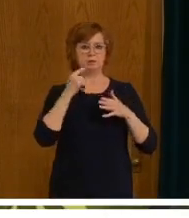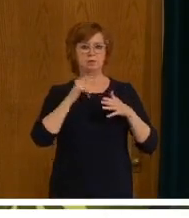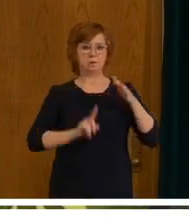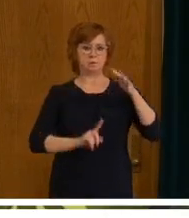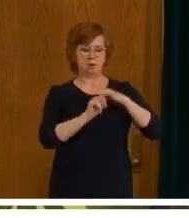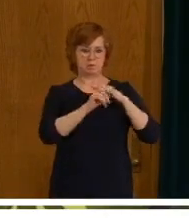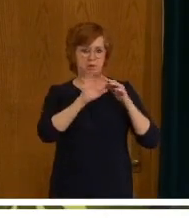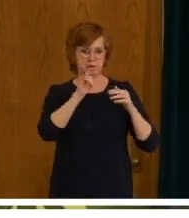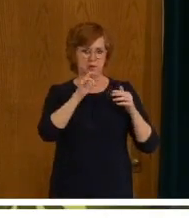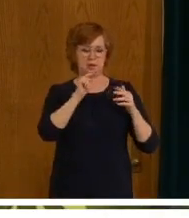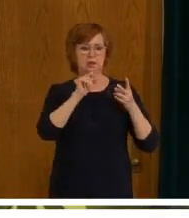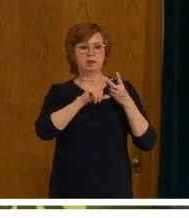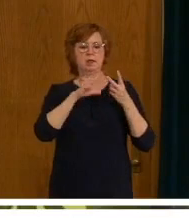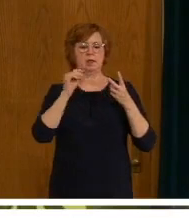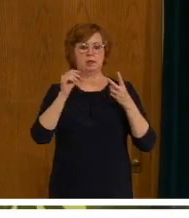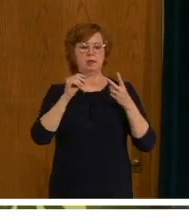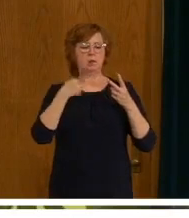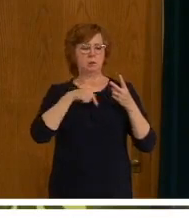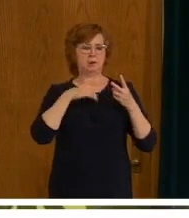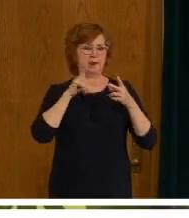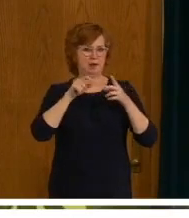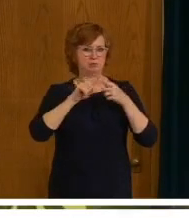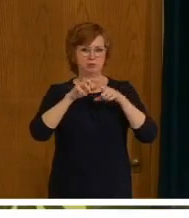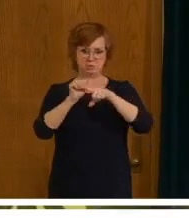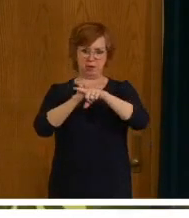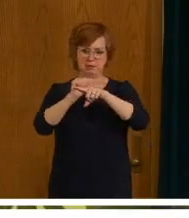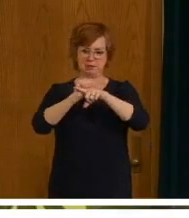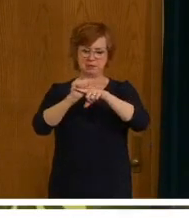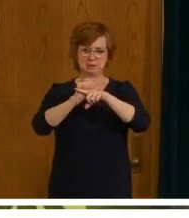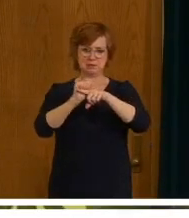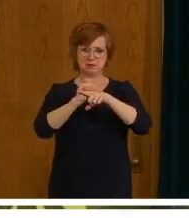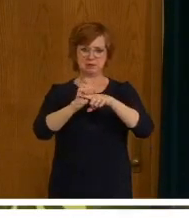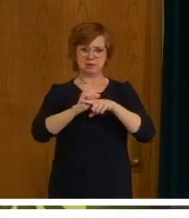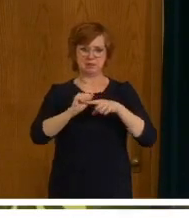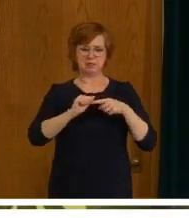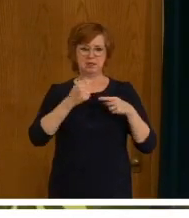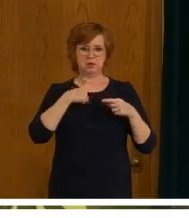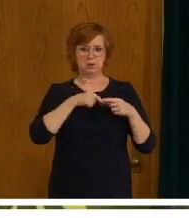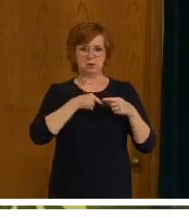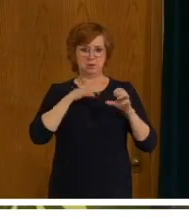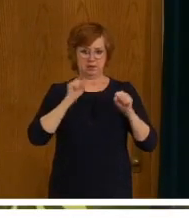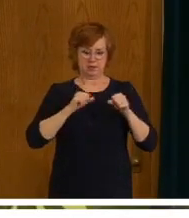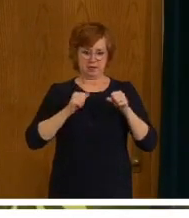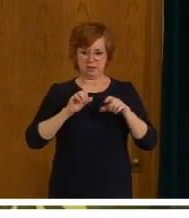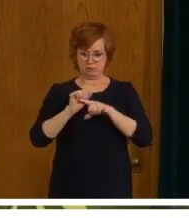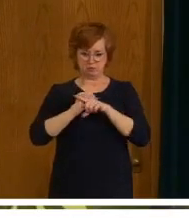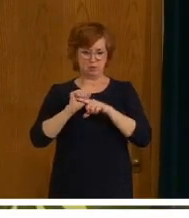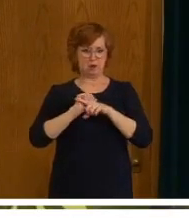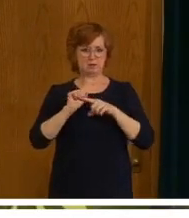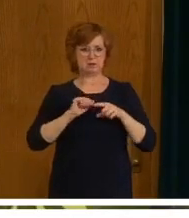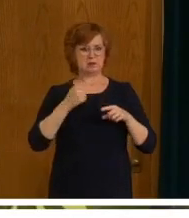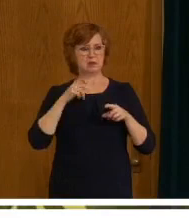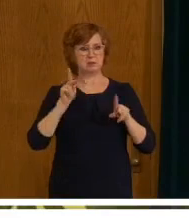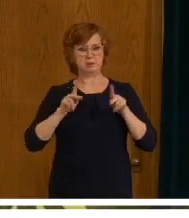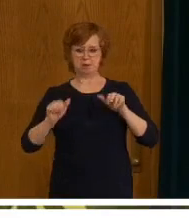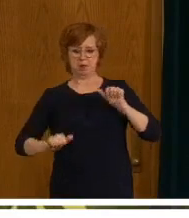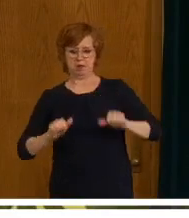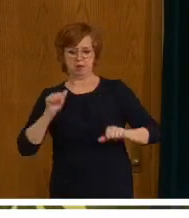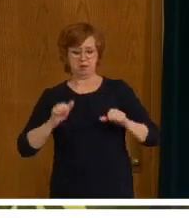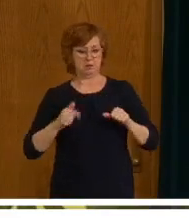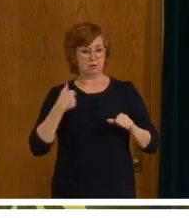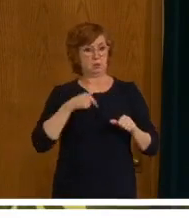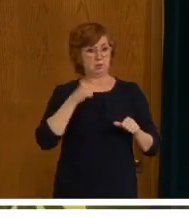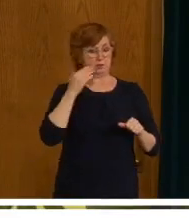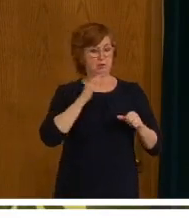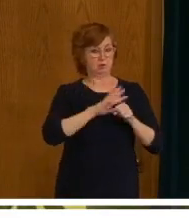a mop-up, quote-unquote, for those individuals that are still sitting on the fence. We know that the virus is still with us, regardless